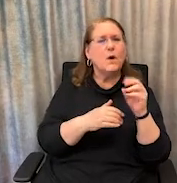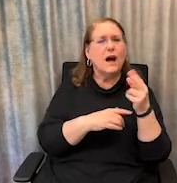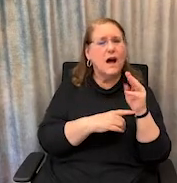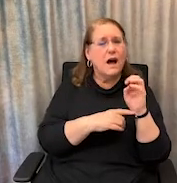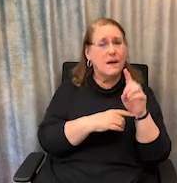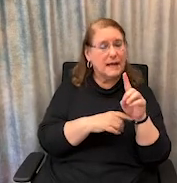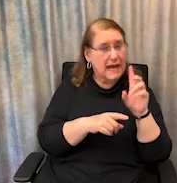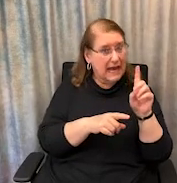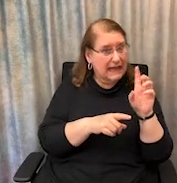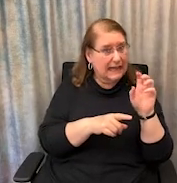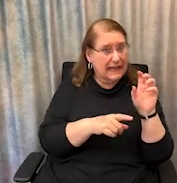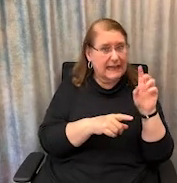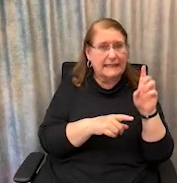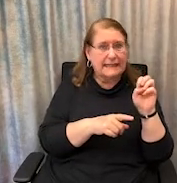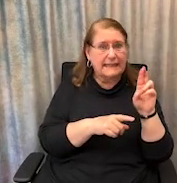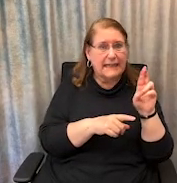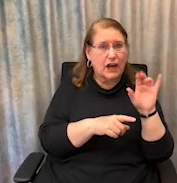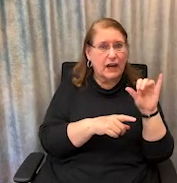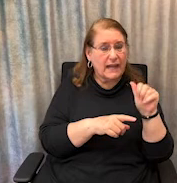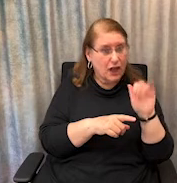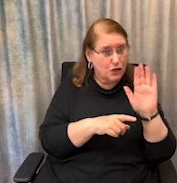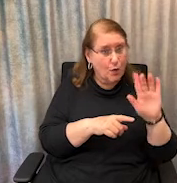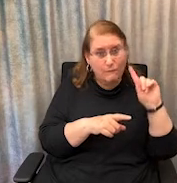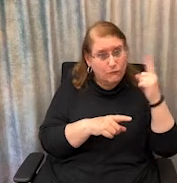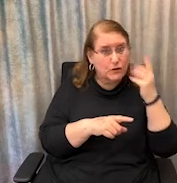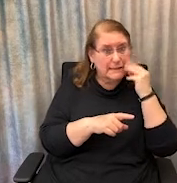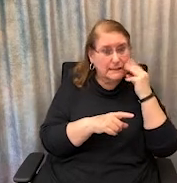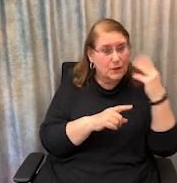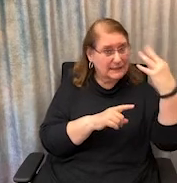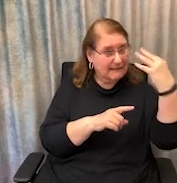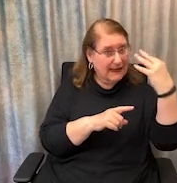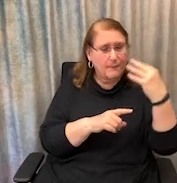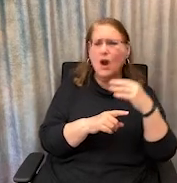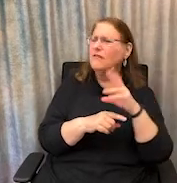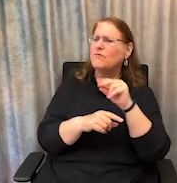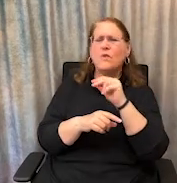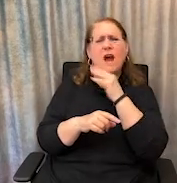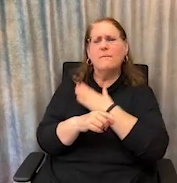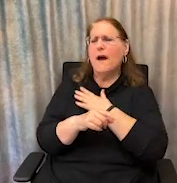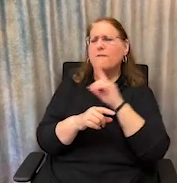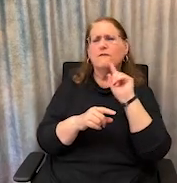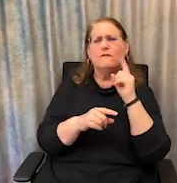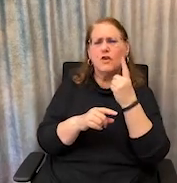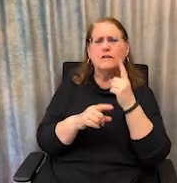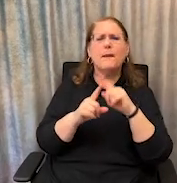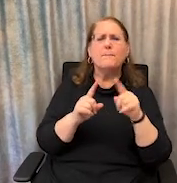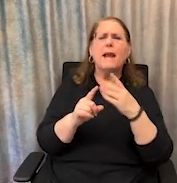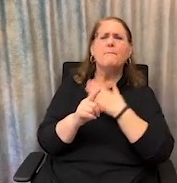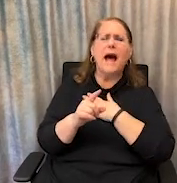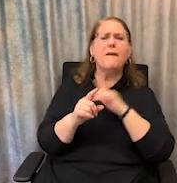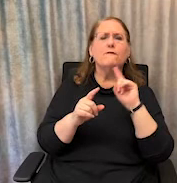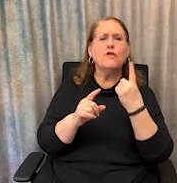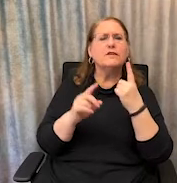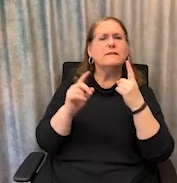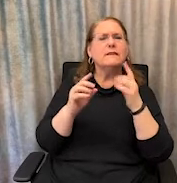Mohammed, Daria, was this your first experience in front of the camera? No, not my first, but it was my first leading role.